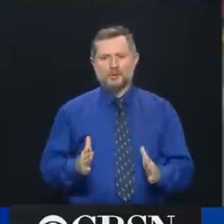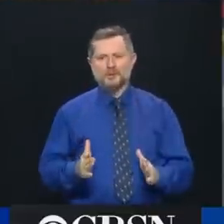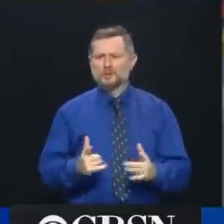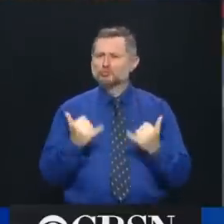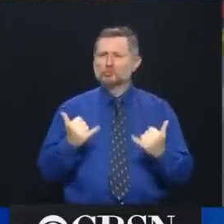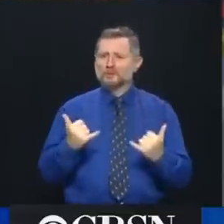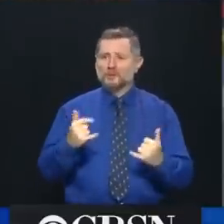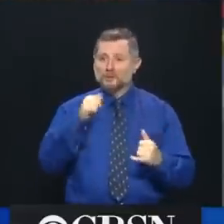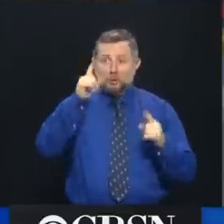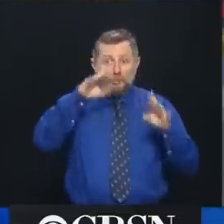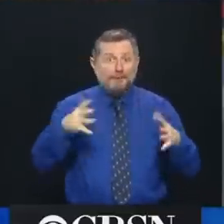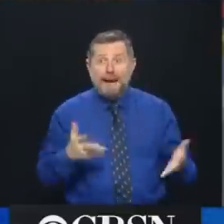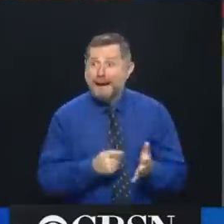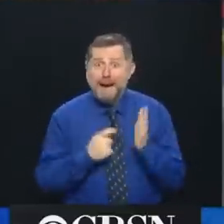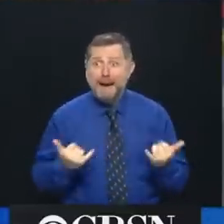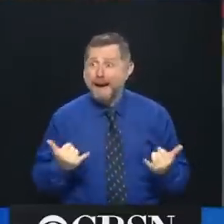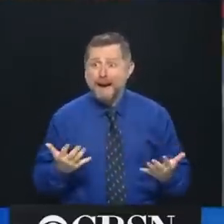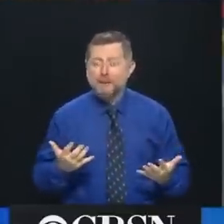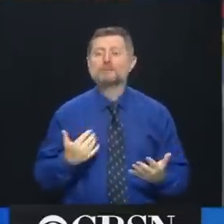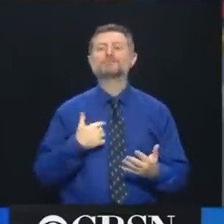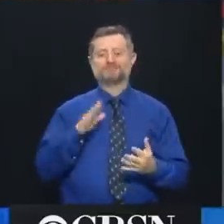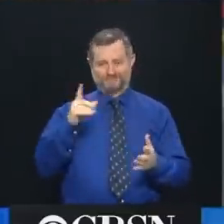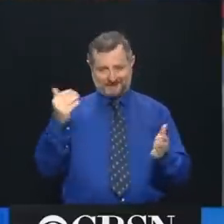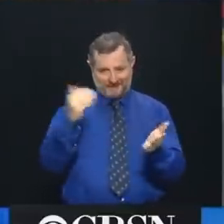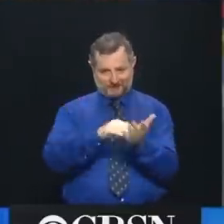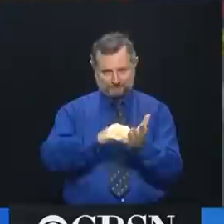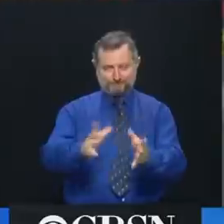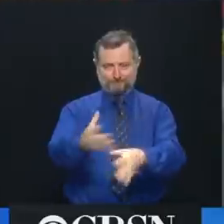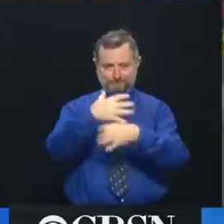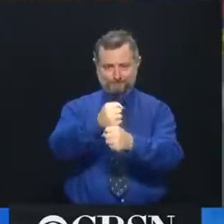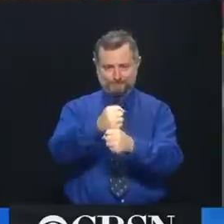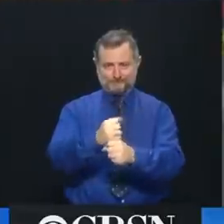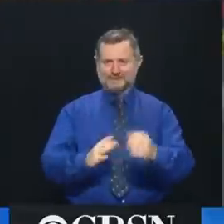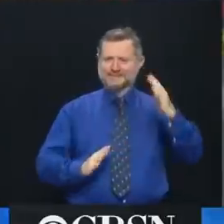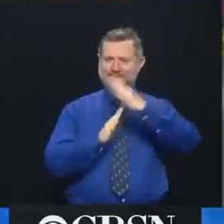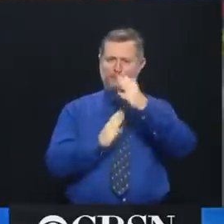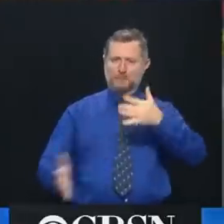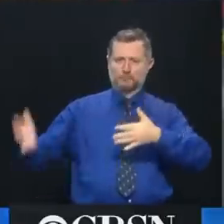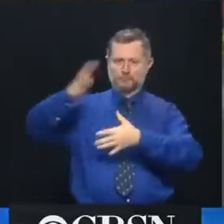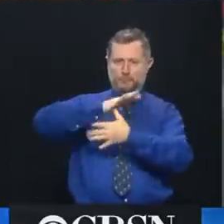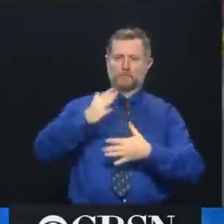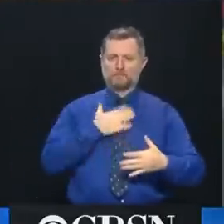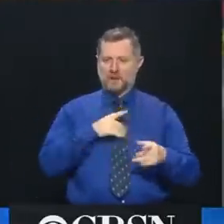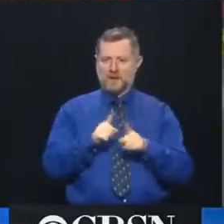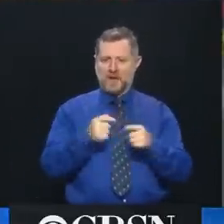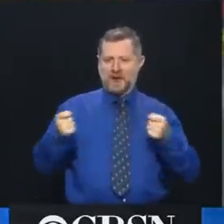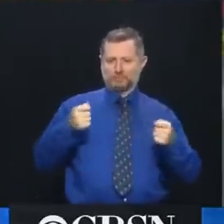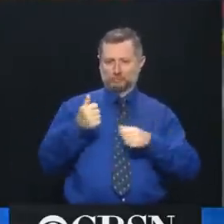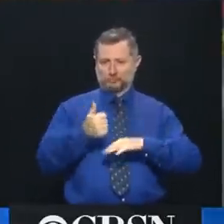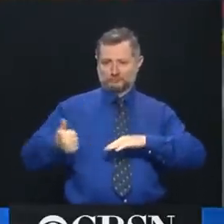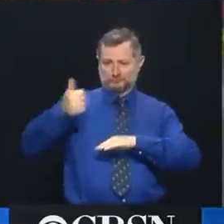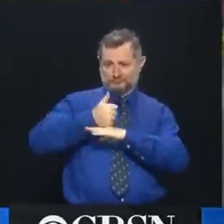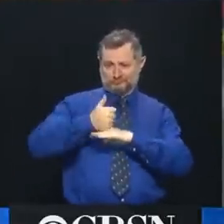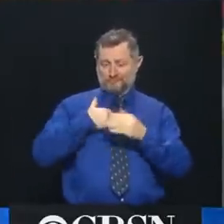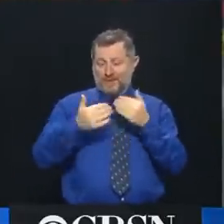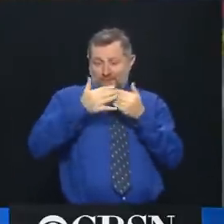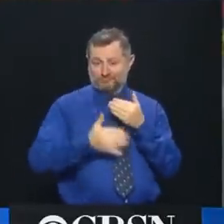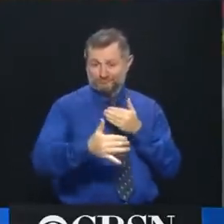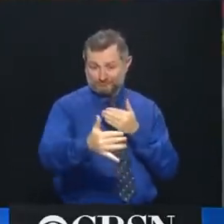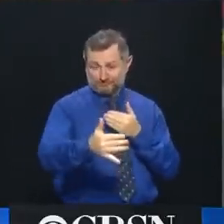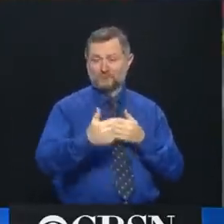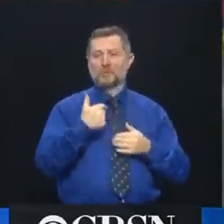board to recap these are the highest priorities of my administration in its first days combating